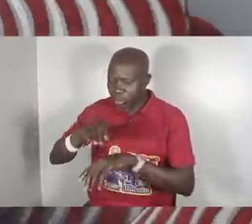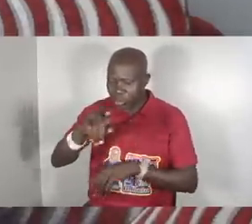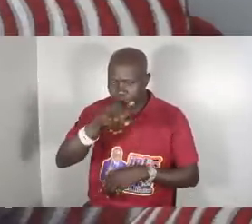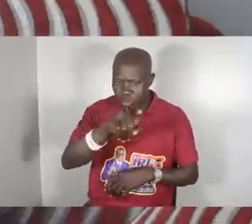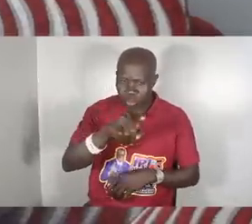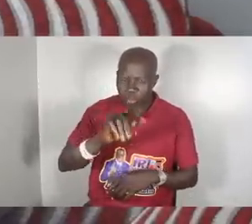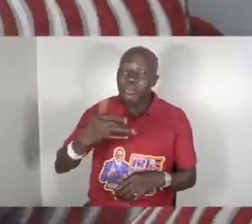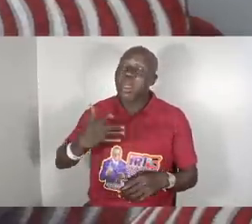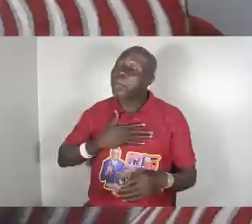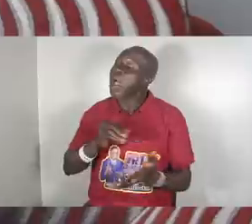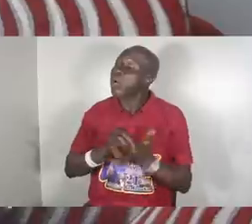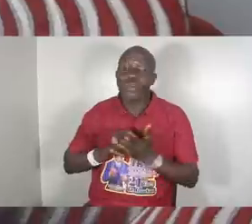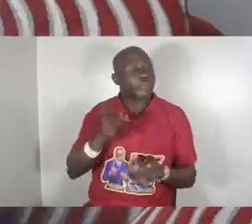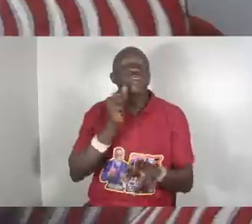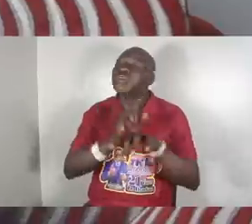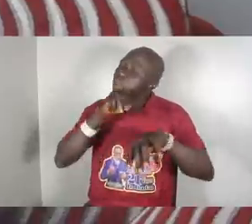080 6029 1930